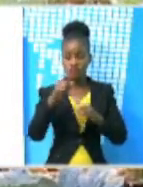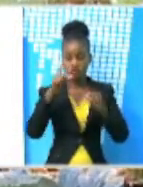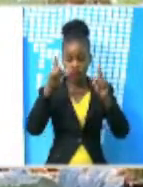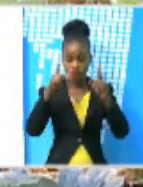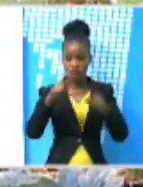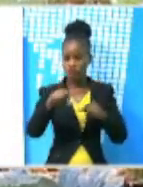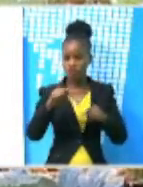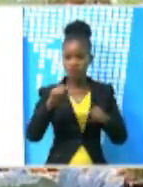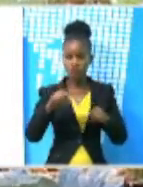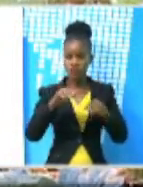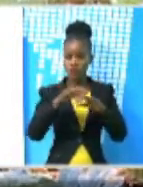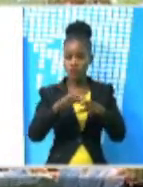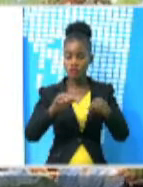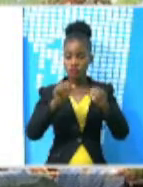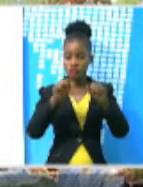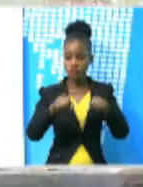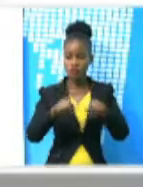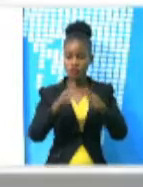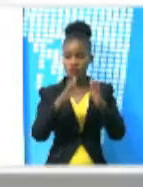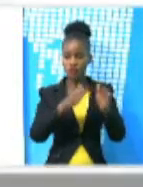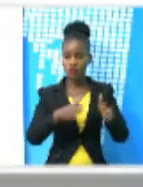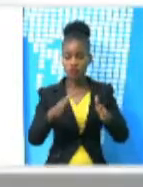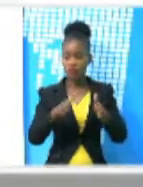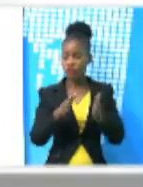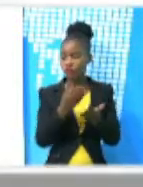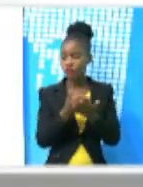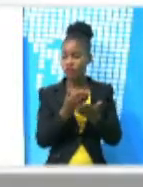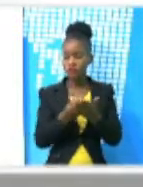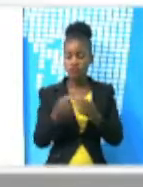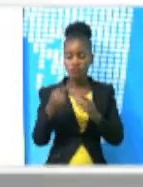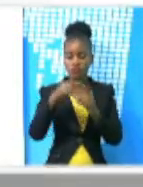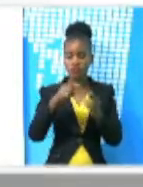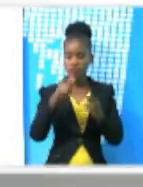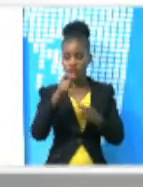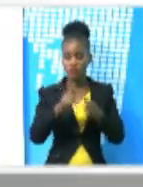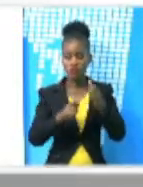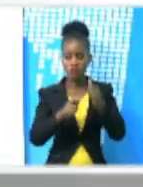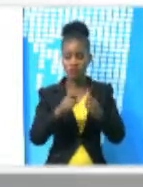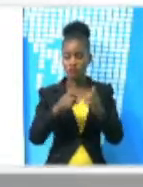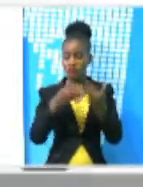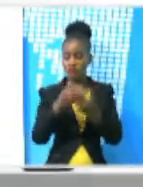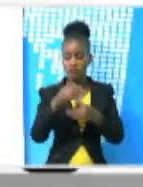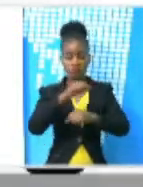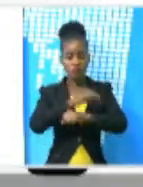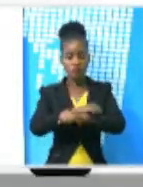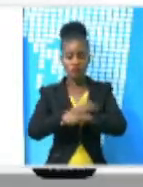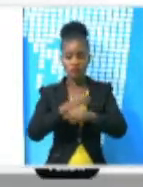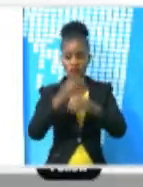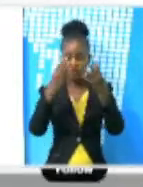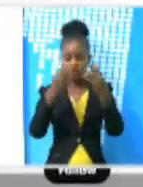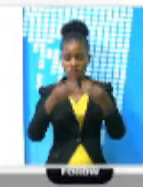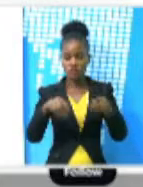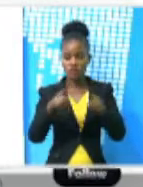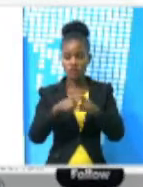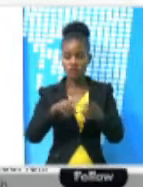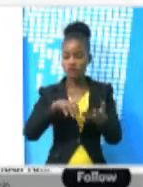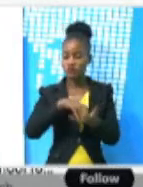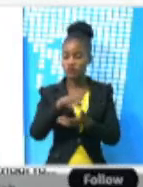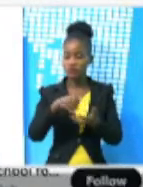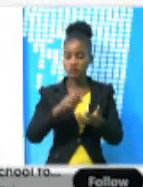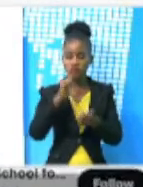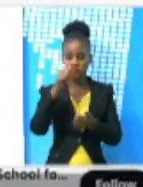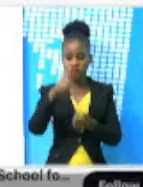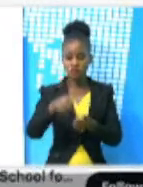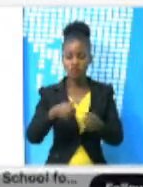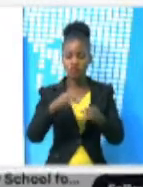out market access shortages, citing the proposal for compulsory milk market through school consumption as unconvincing in the face of